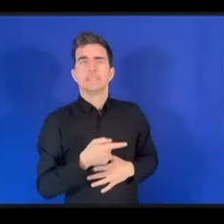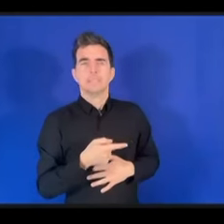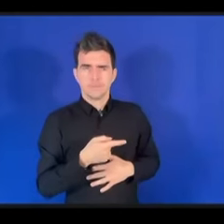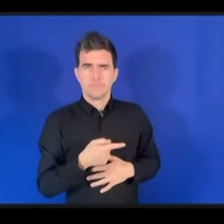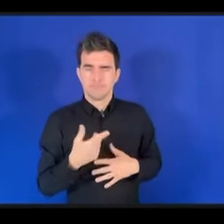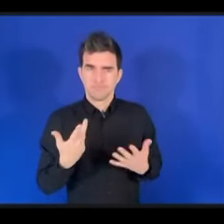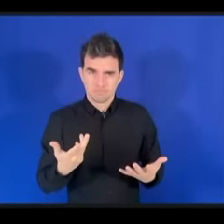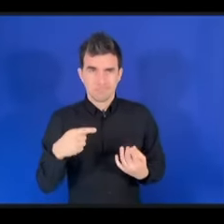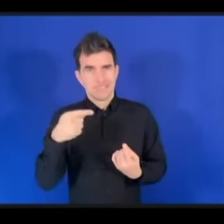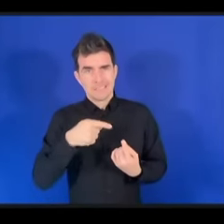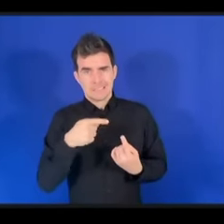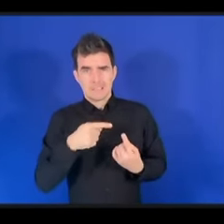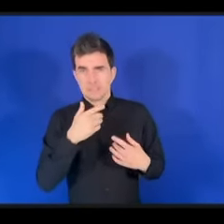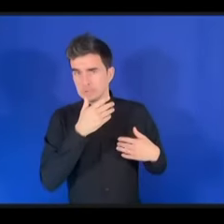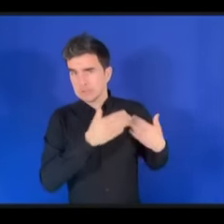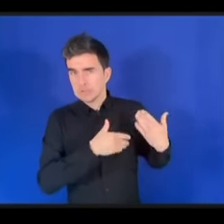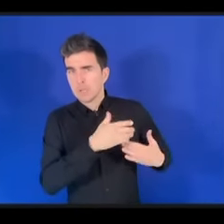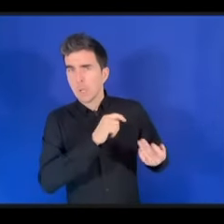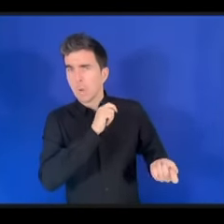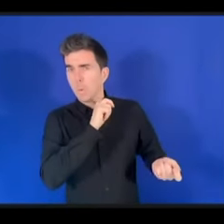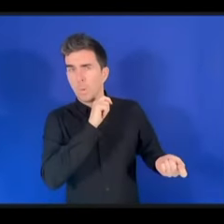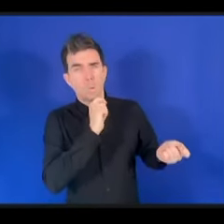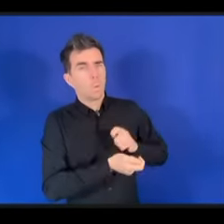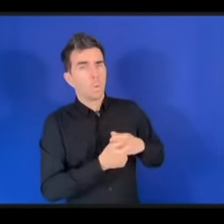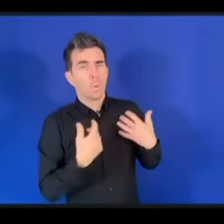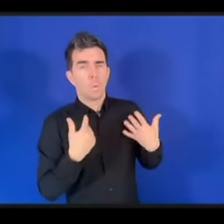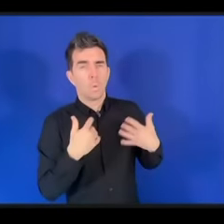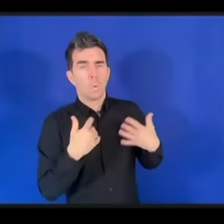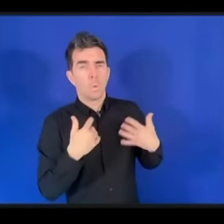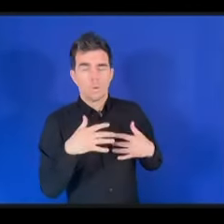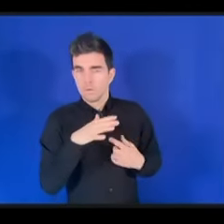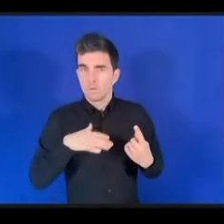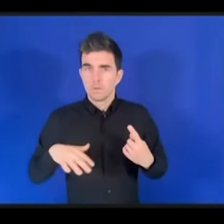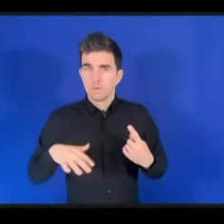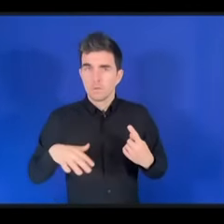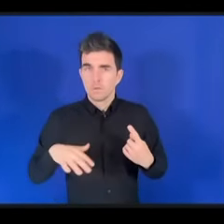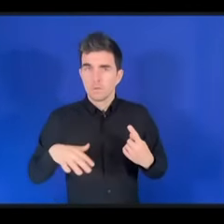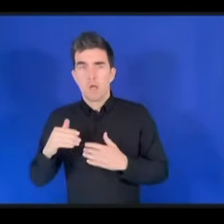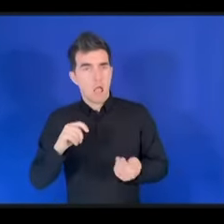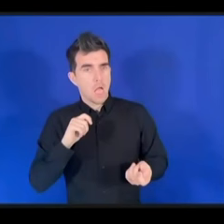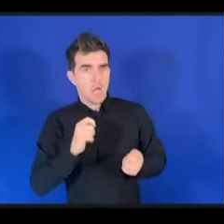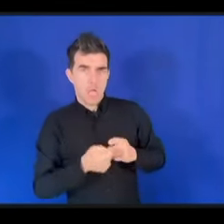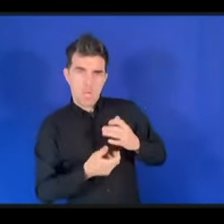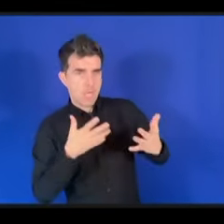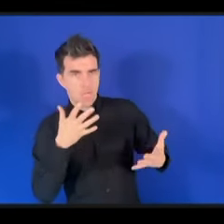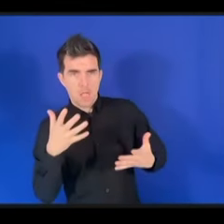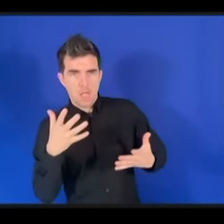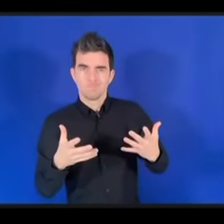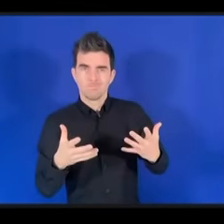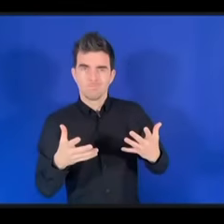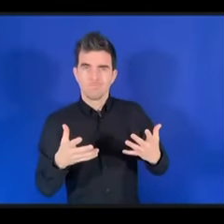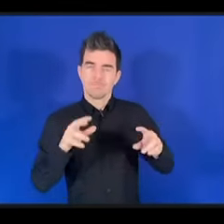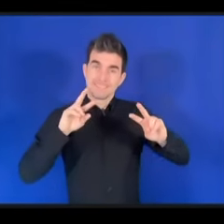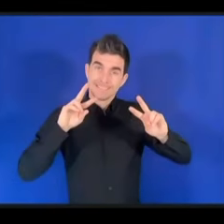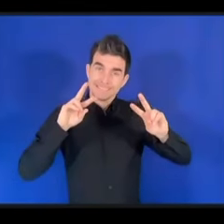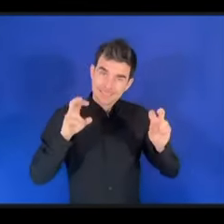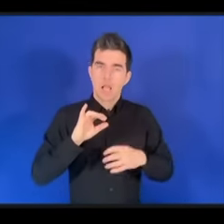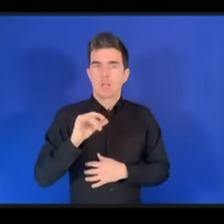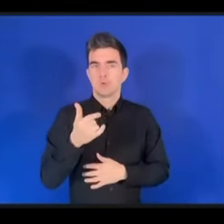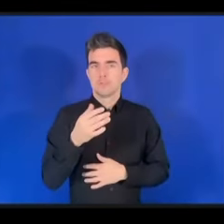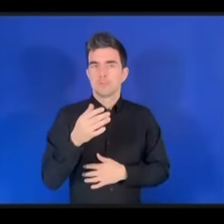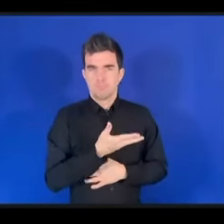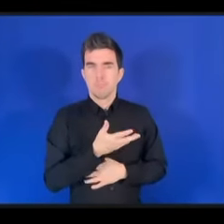For example, generative AI has been a major topic for the past year and,